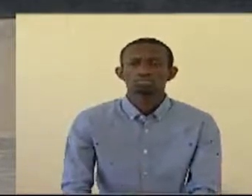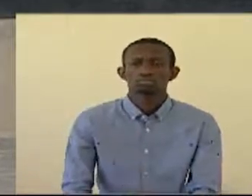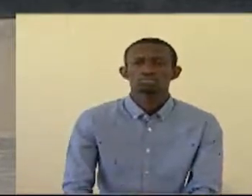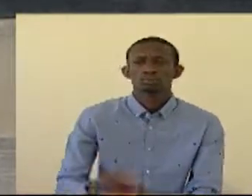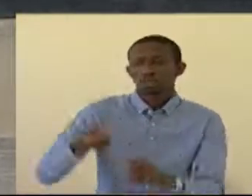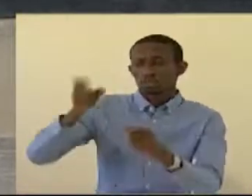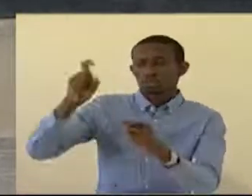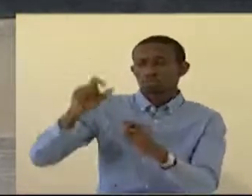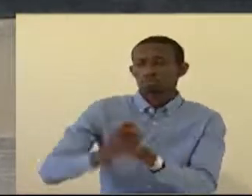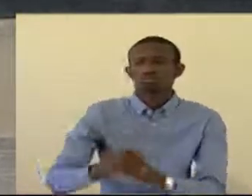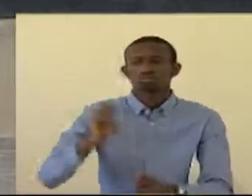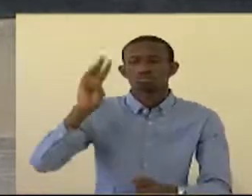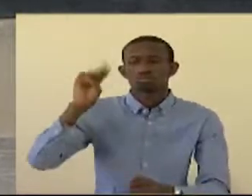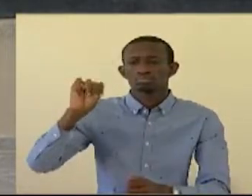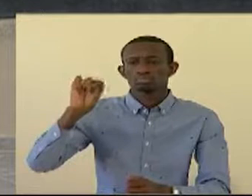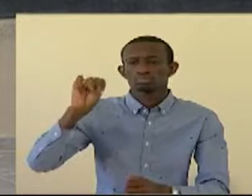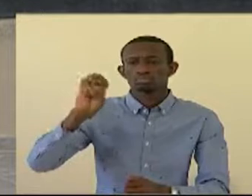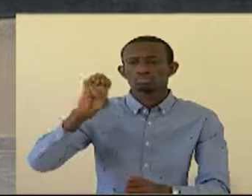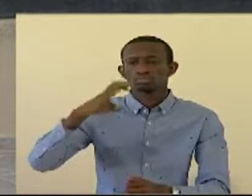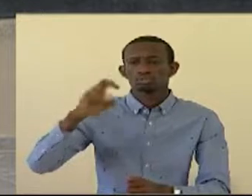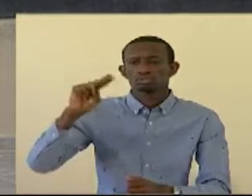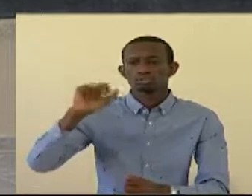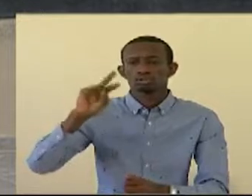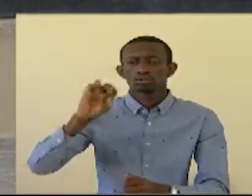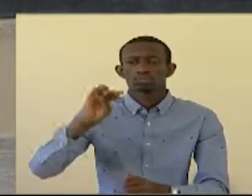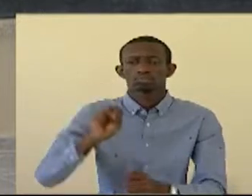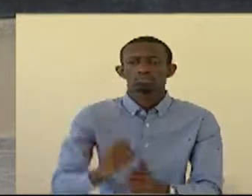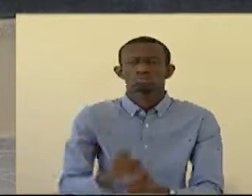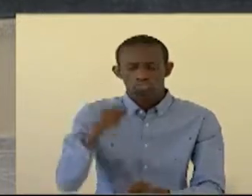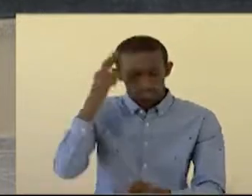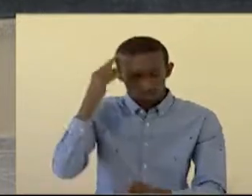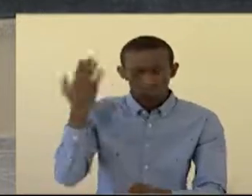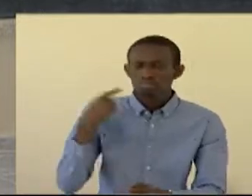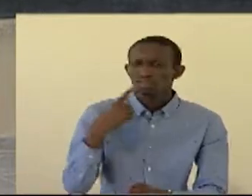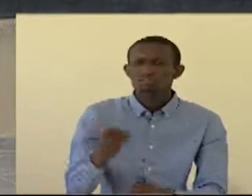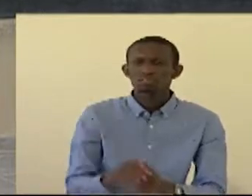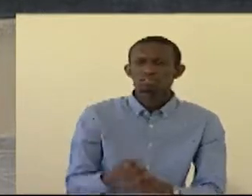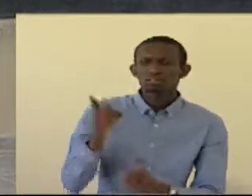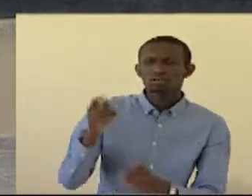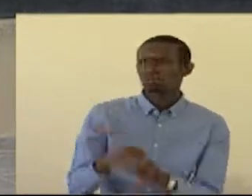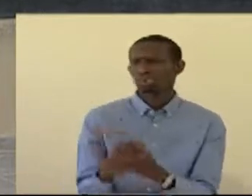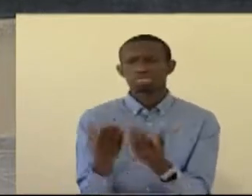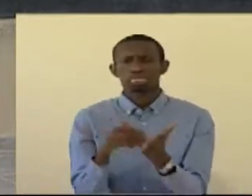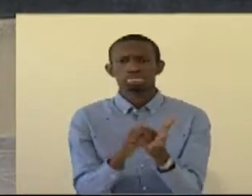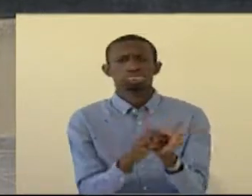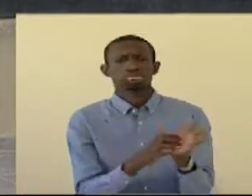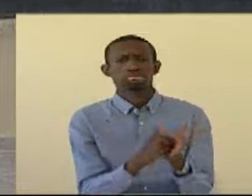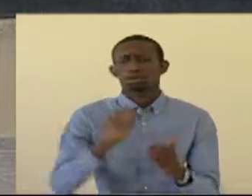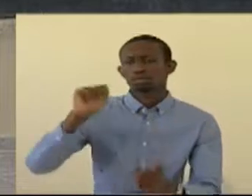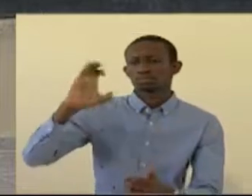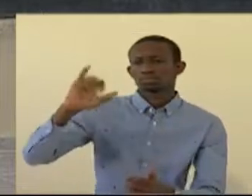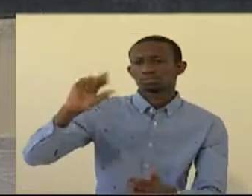mechanism. And remember, we said because this is a weak acid, you can use